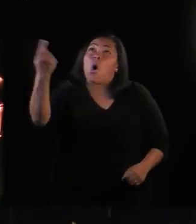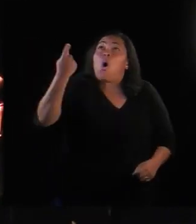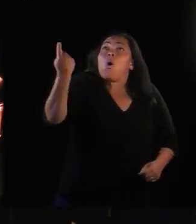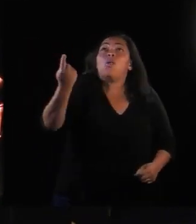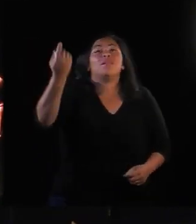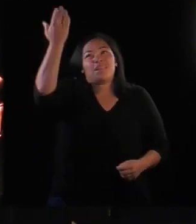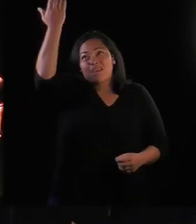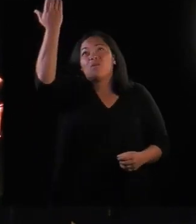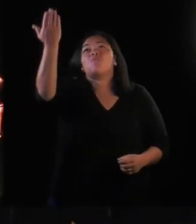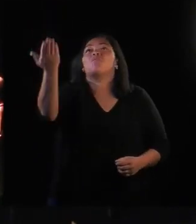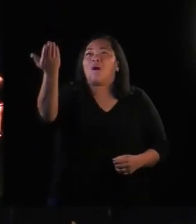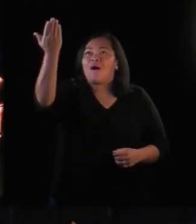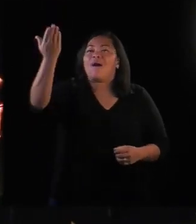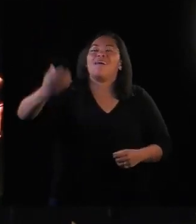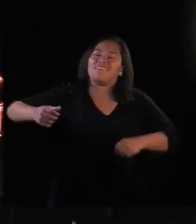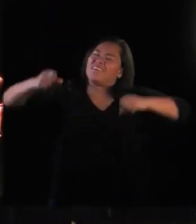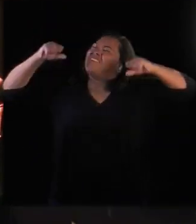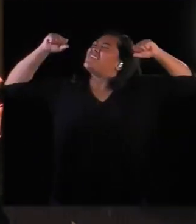the only